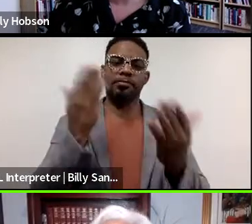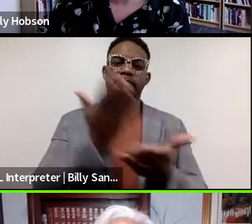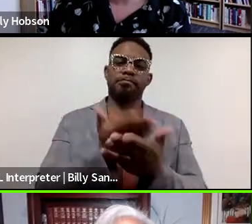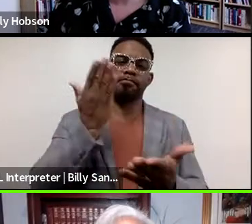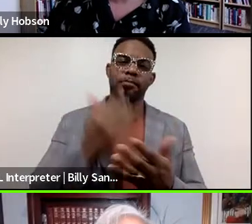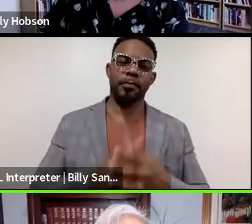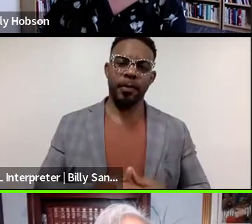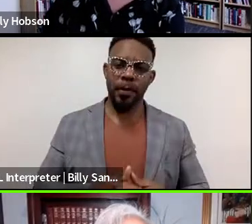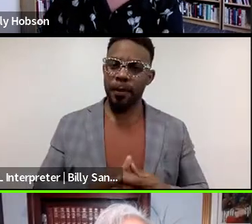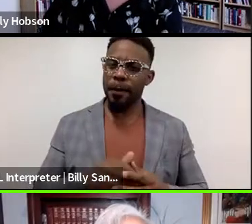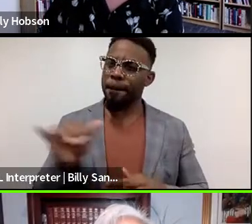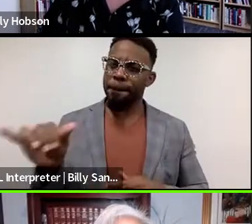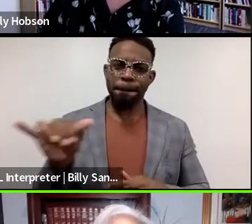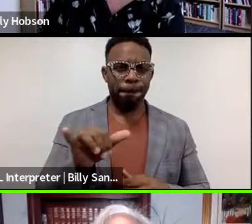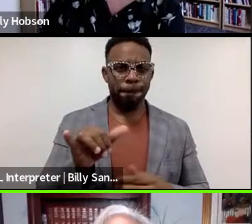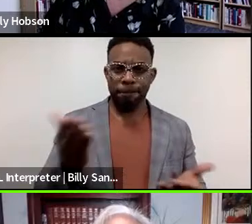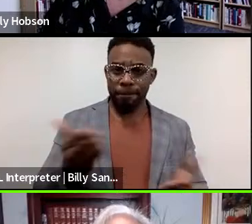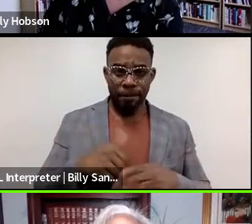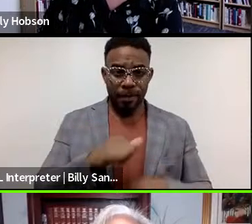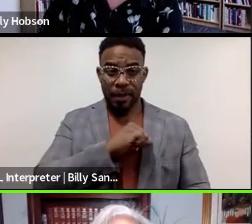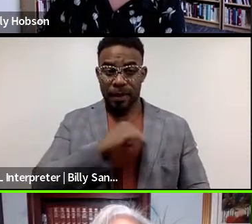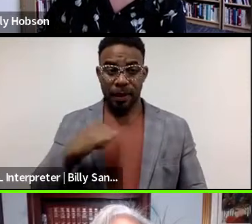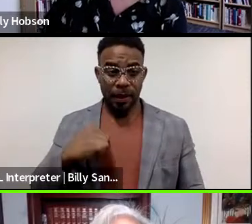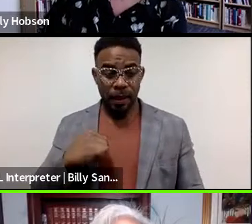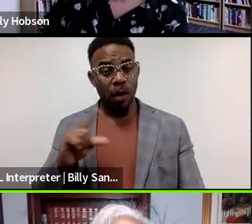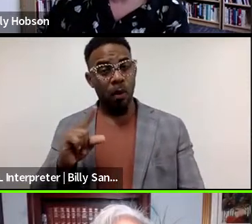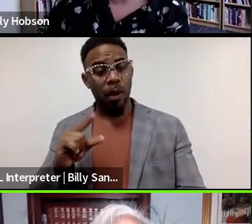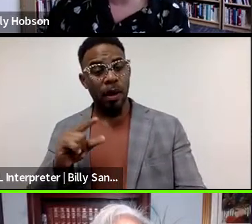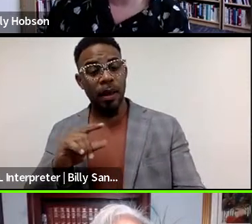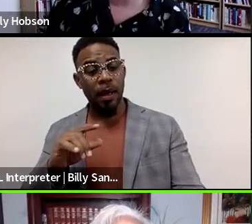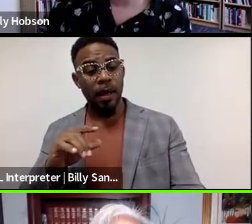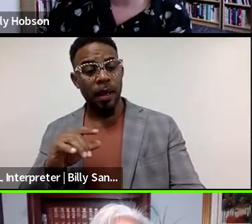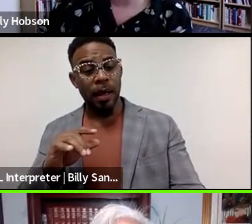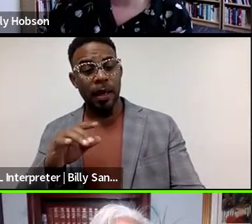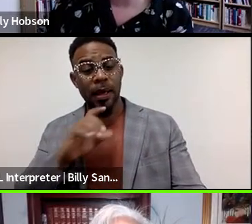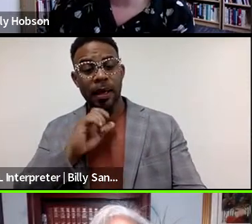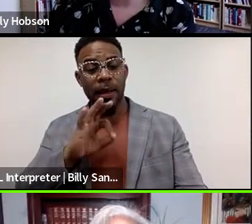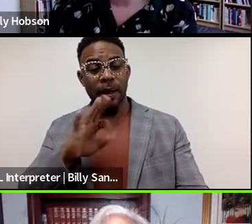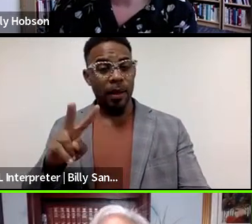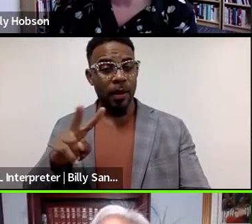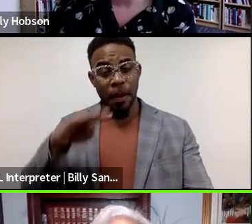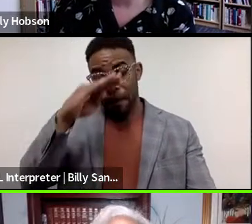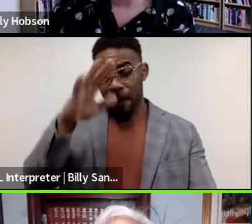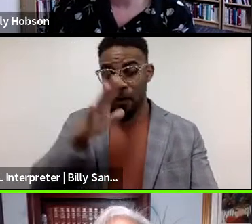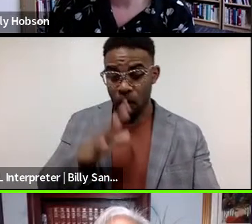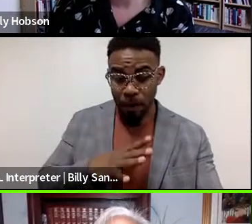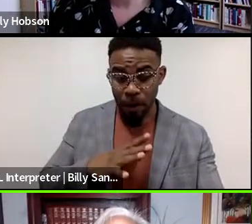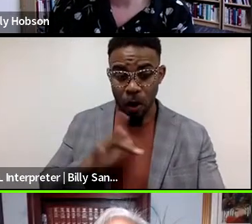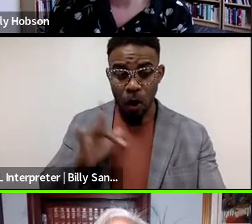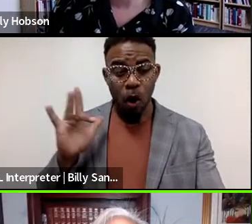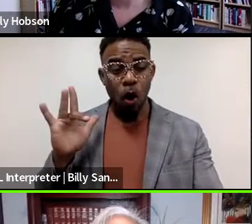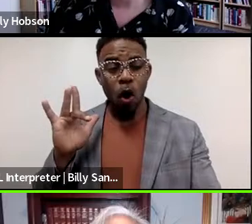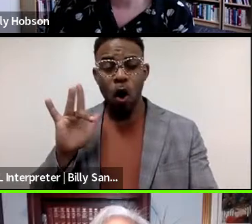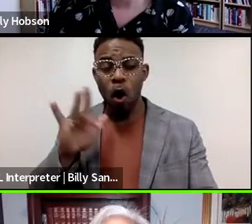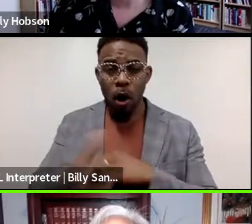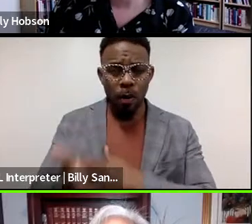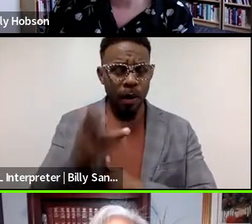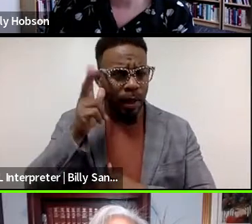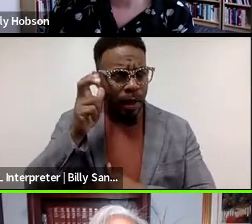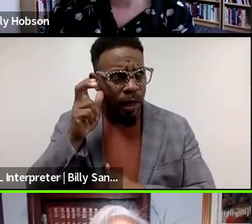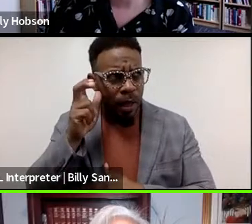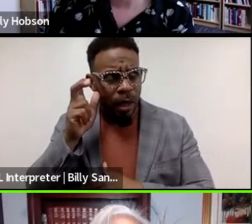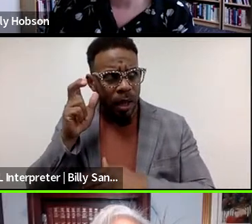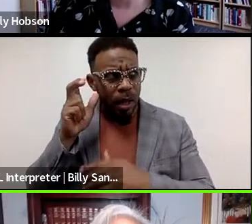justifiable. The same here in Atlanta, where a 92-year-old Black woman, and early in the morning, she hears the